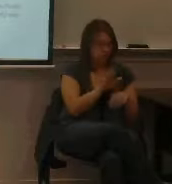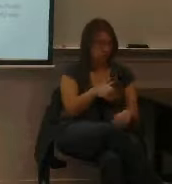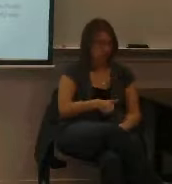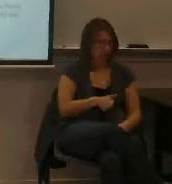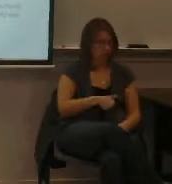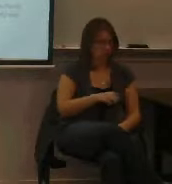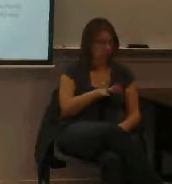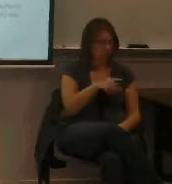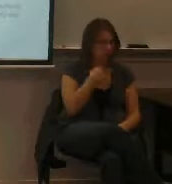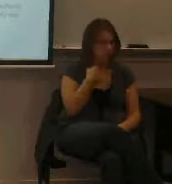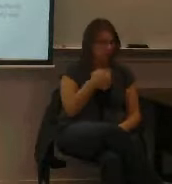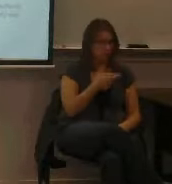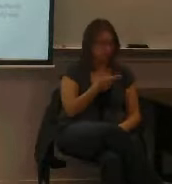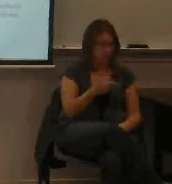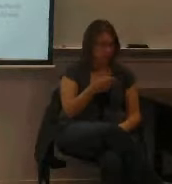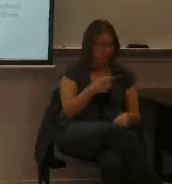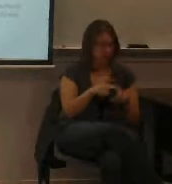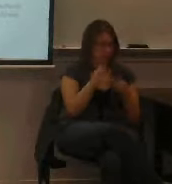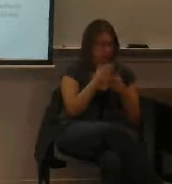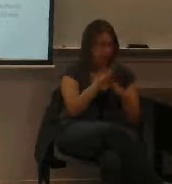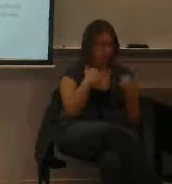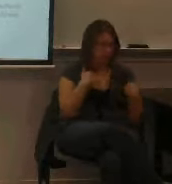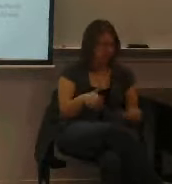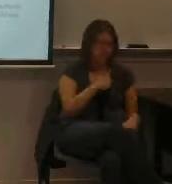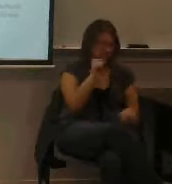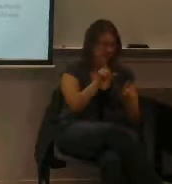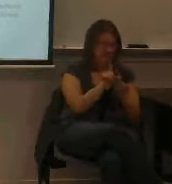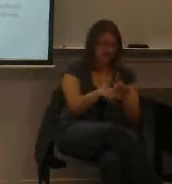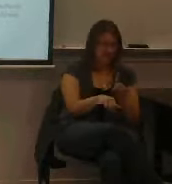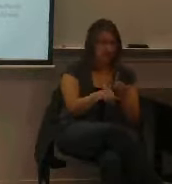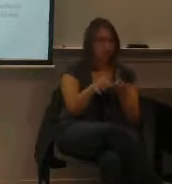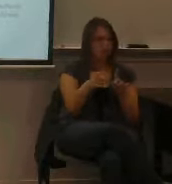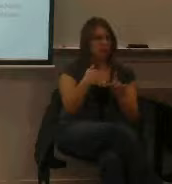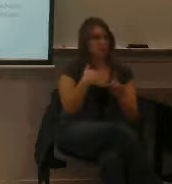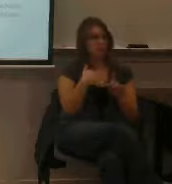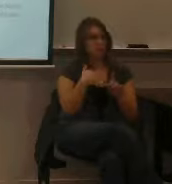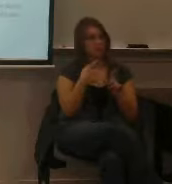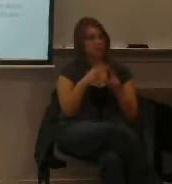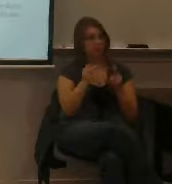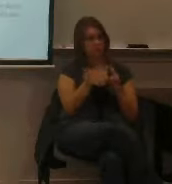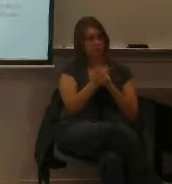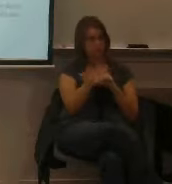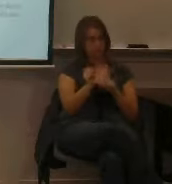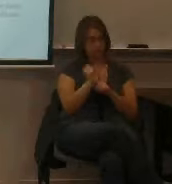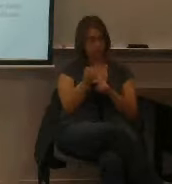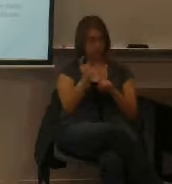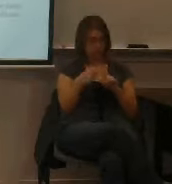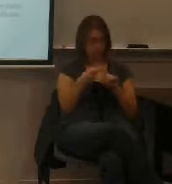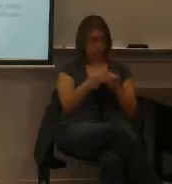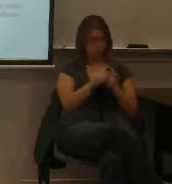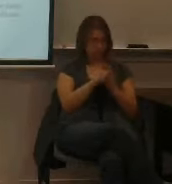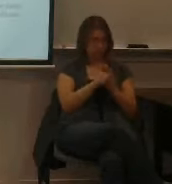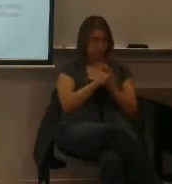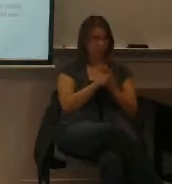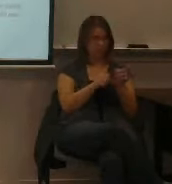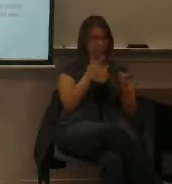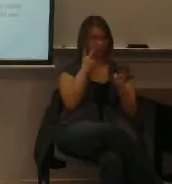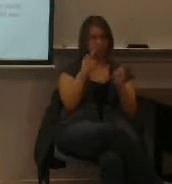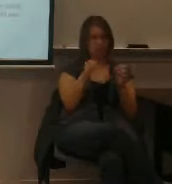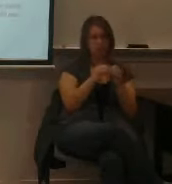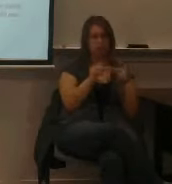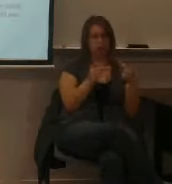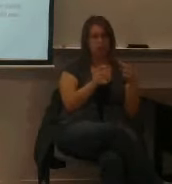your throat or something in different parts of your body. So there's very few cases where when you sample, you see